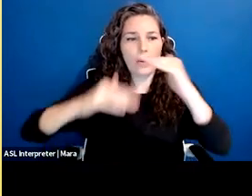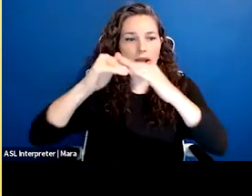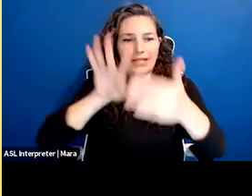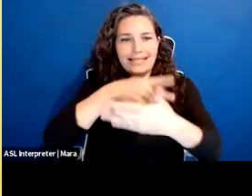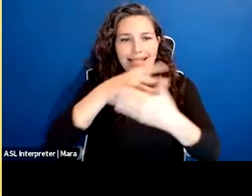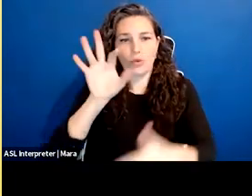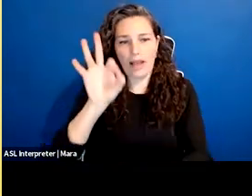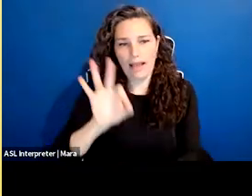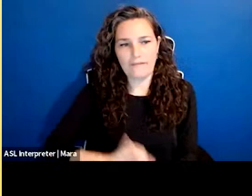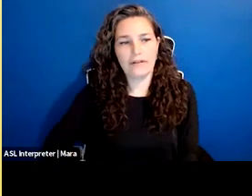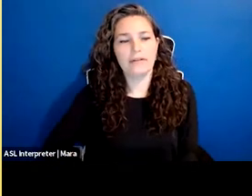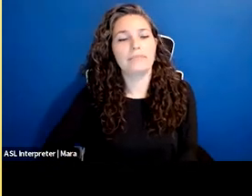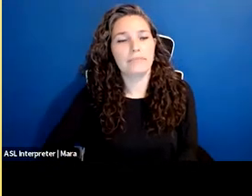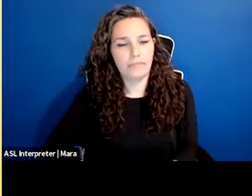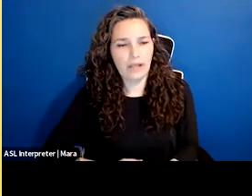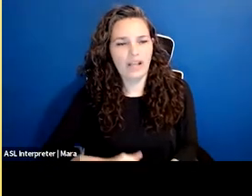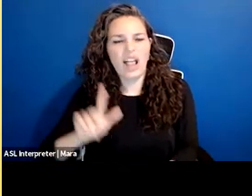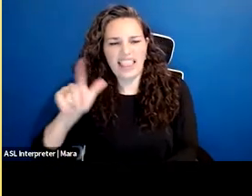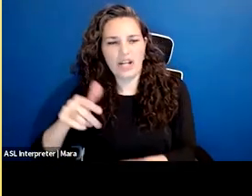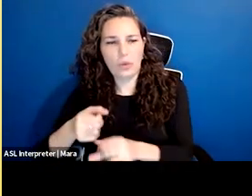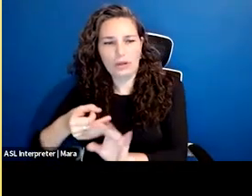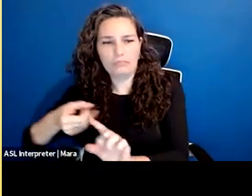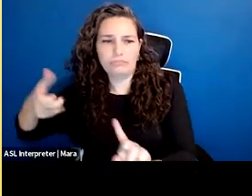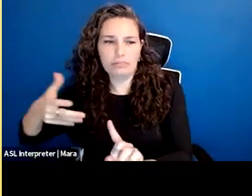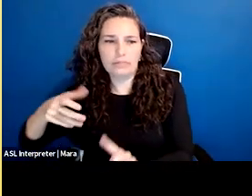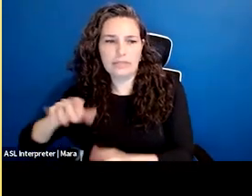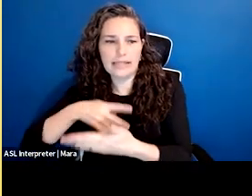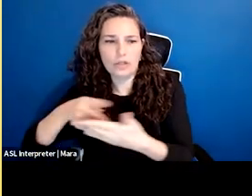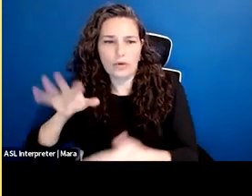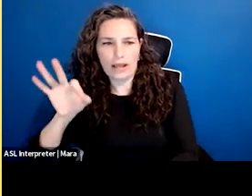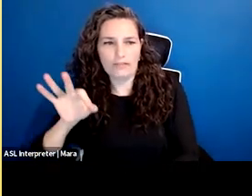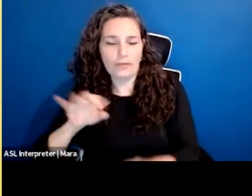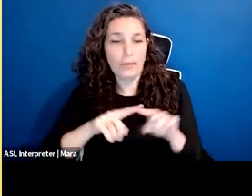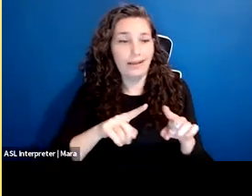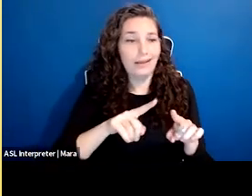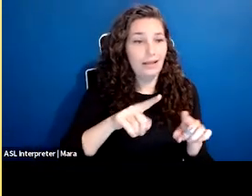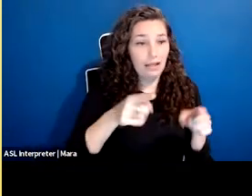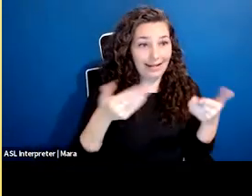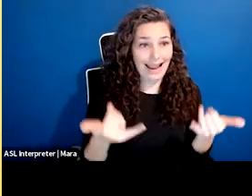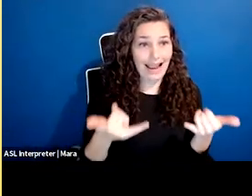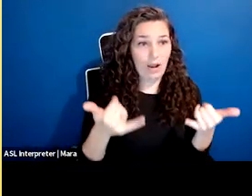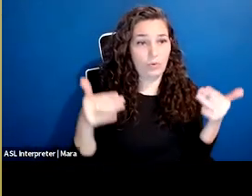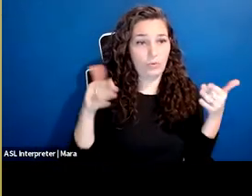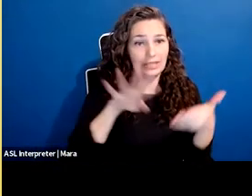where Schedule A caps out. So Schedule A is for all day performers.